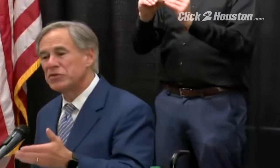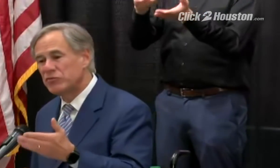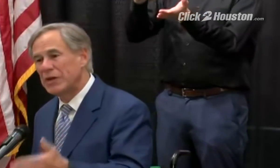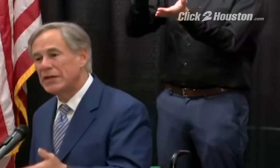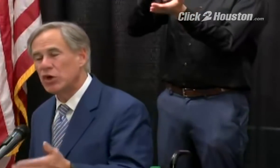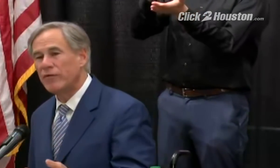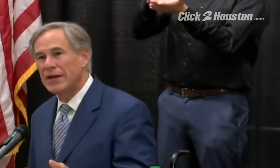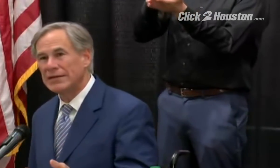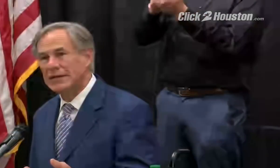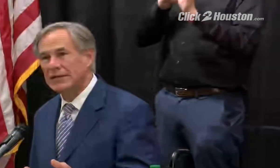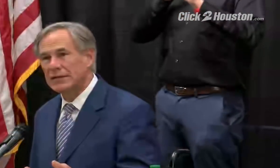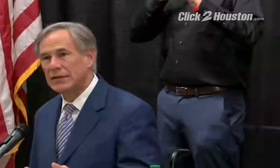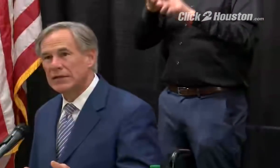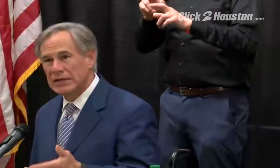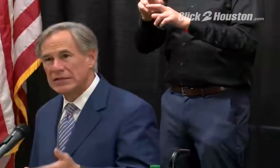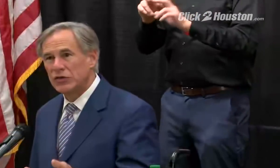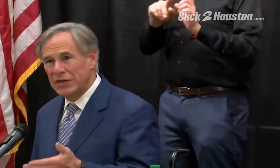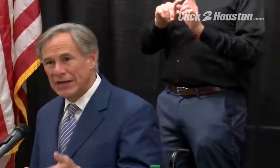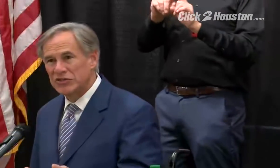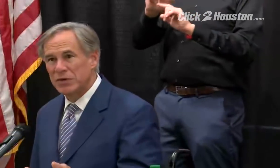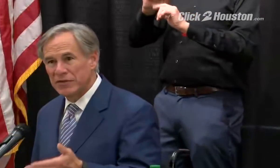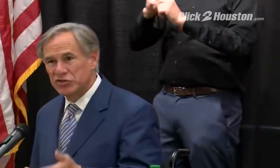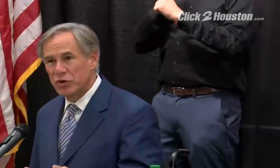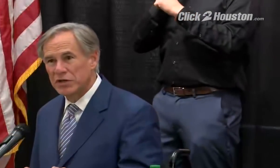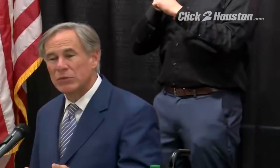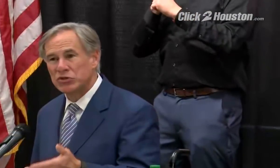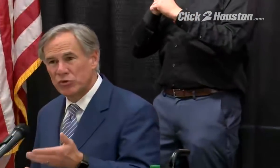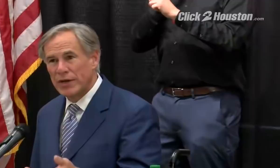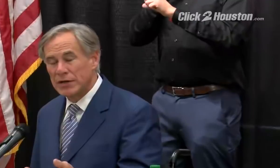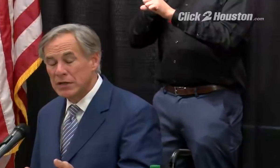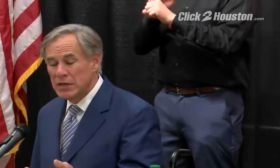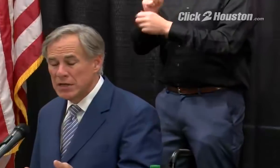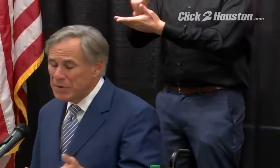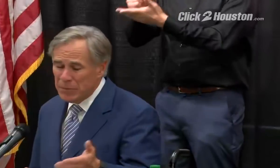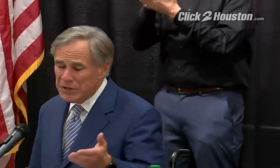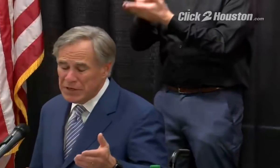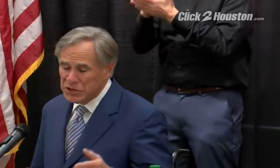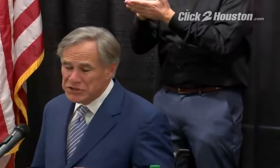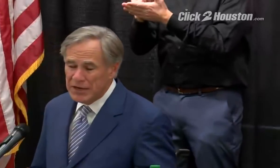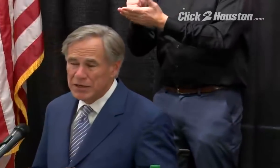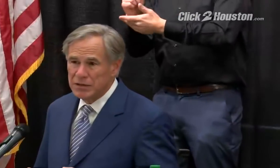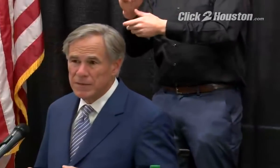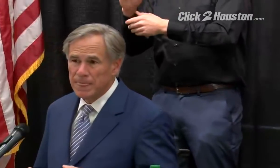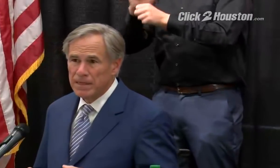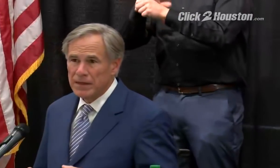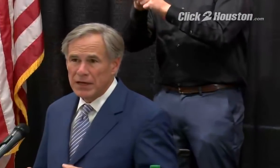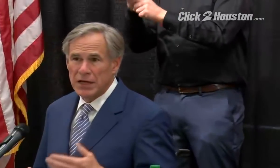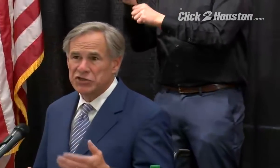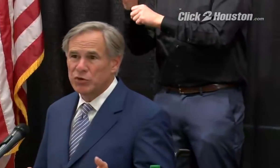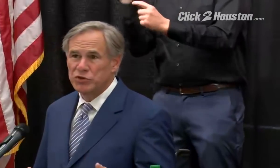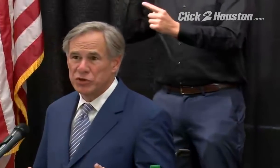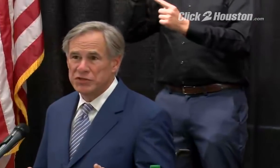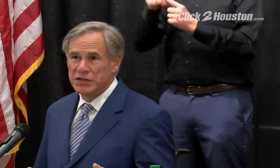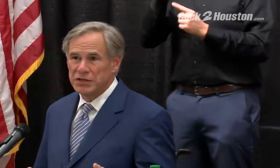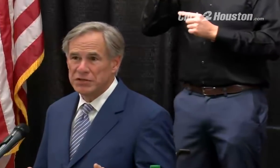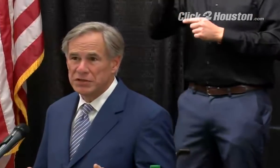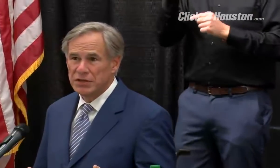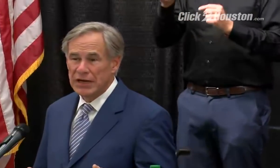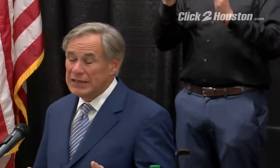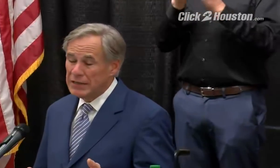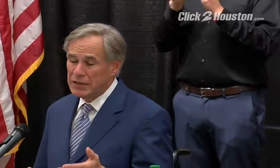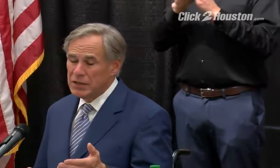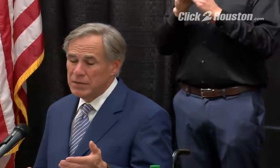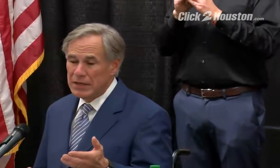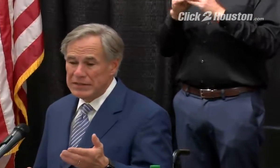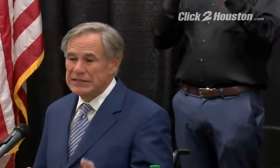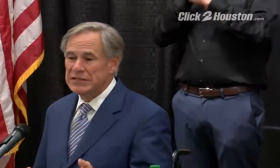the purpose of treating COVID-19 until the announcement of this drug that was created. People need to understand how consequential this is.